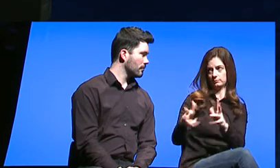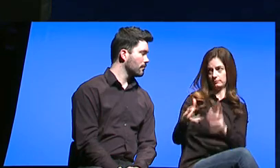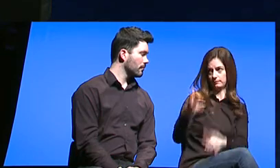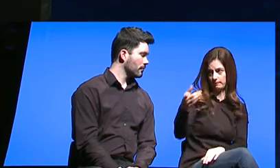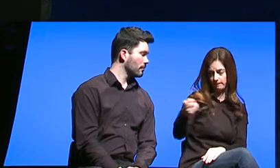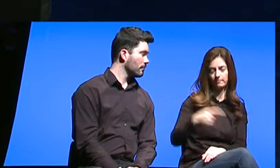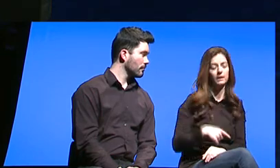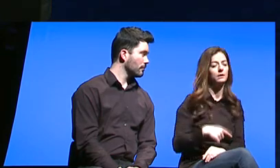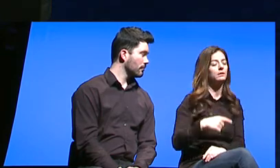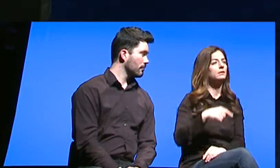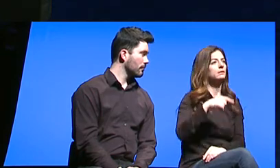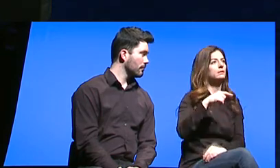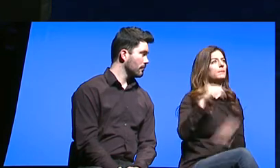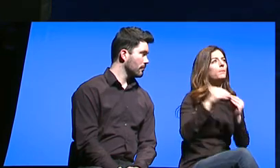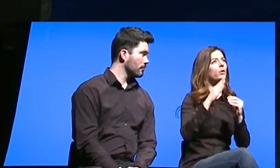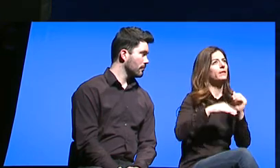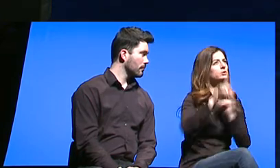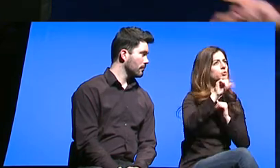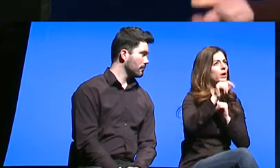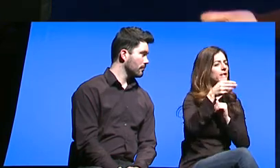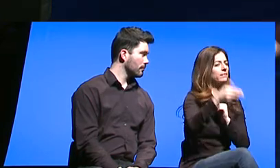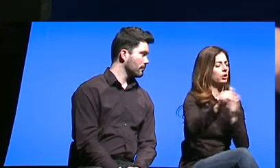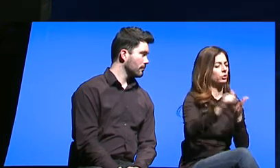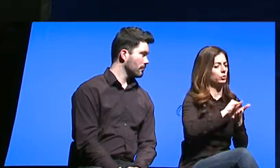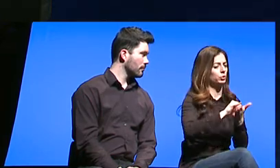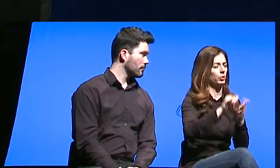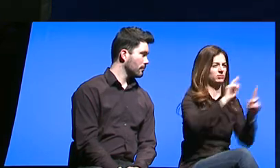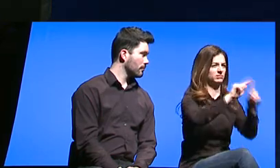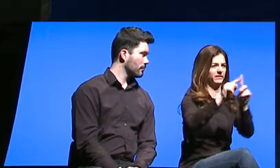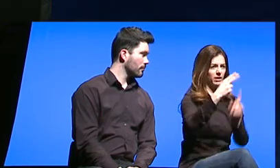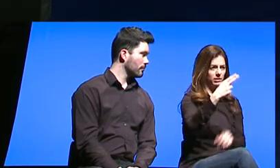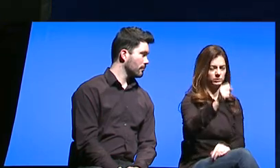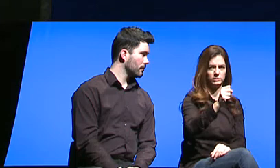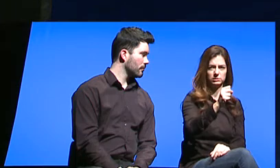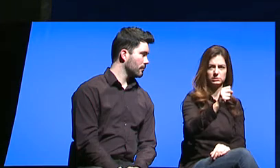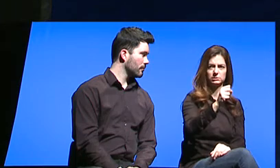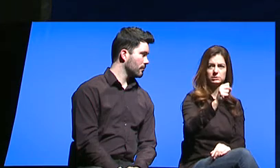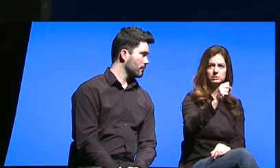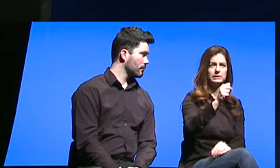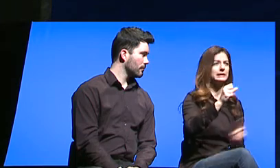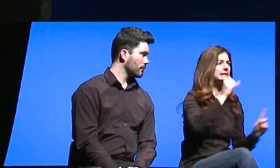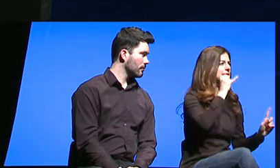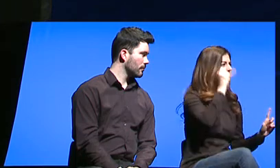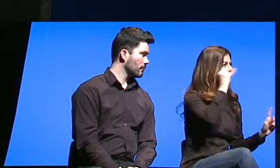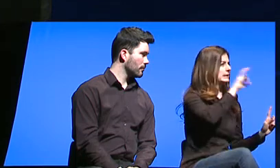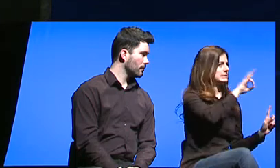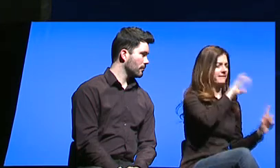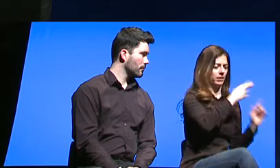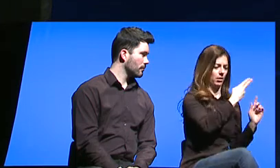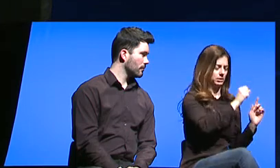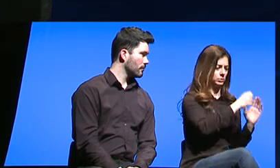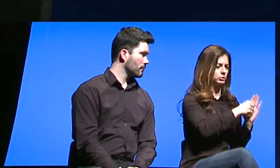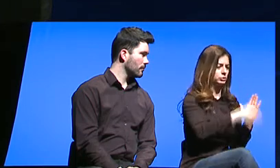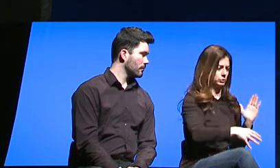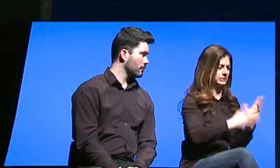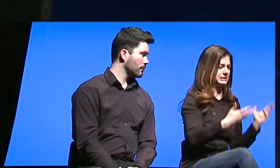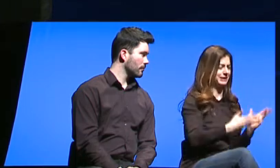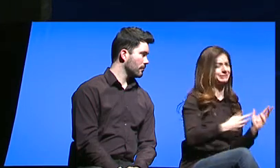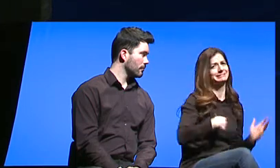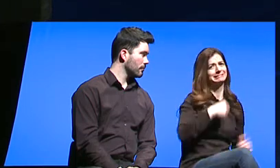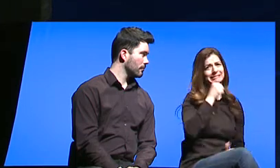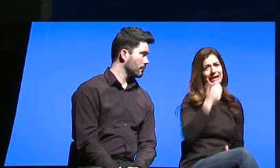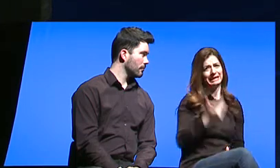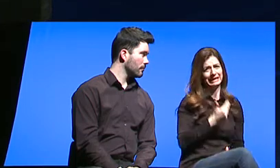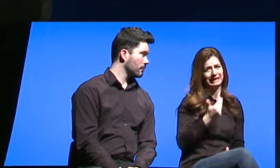20 performances in New York City to high schools, and we had 700 high school students here yesterday, and I wasn't actually here for it, but a